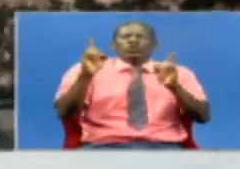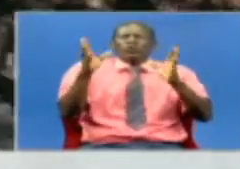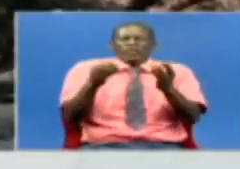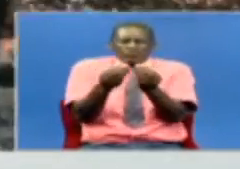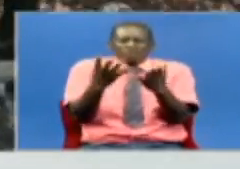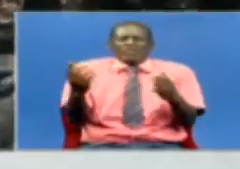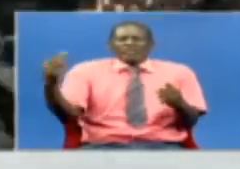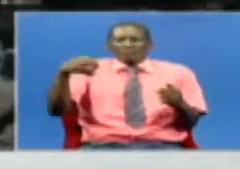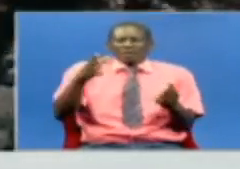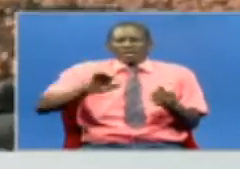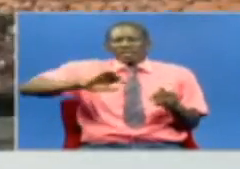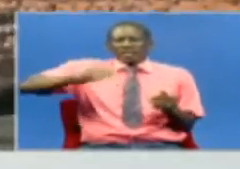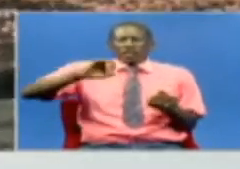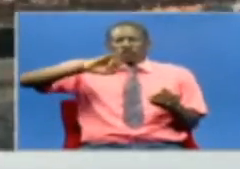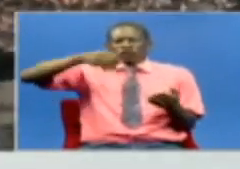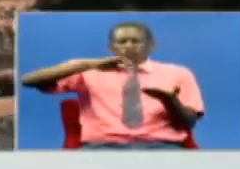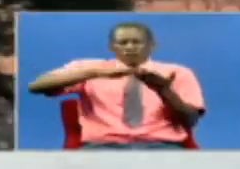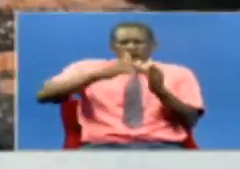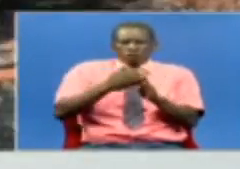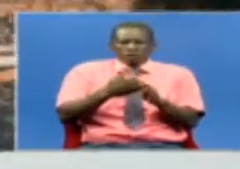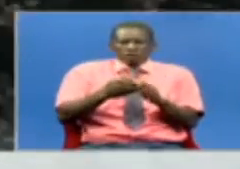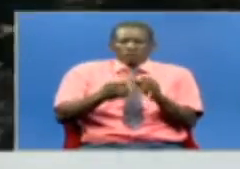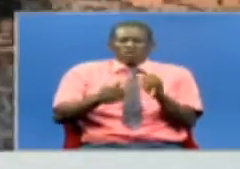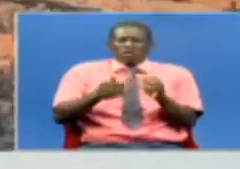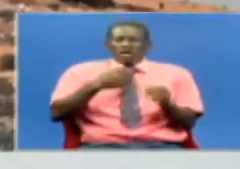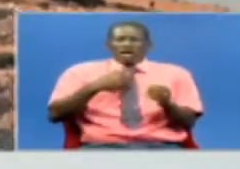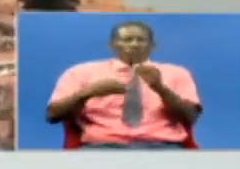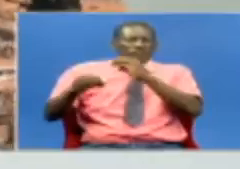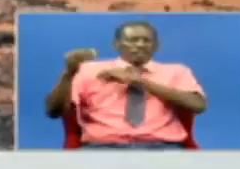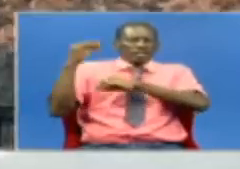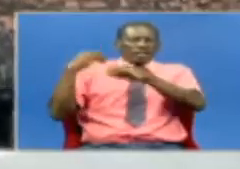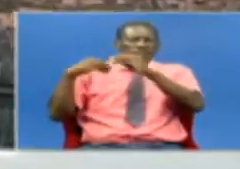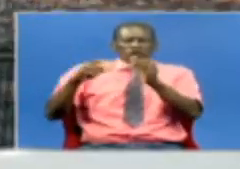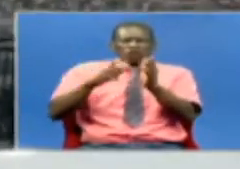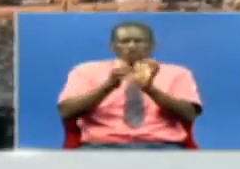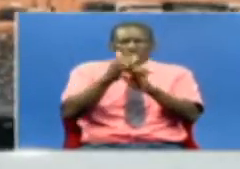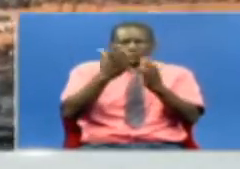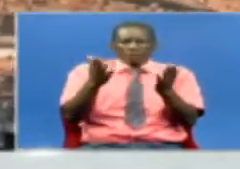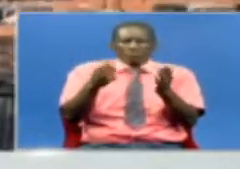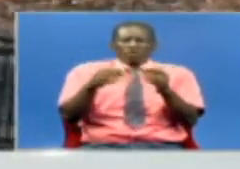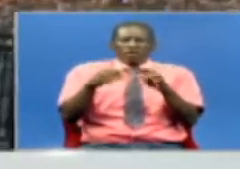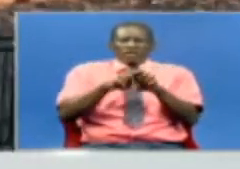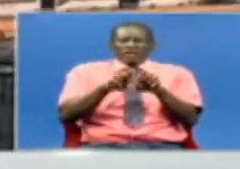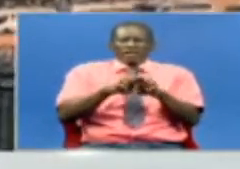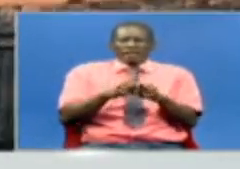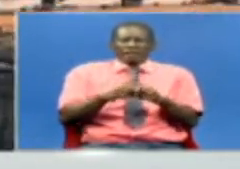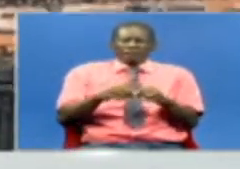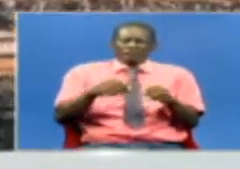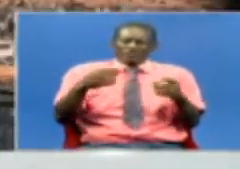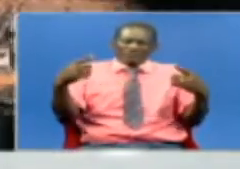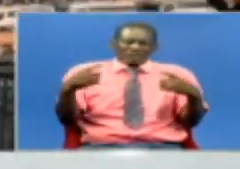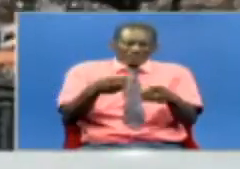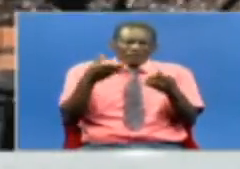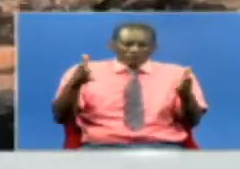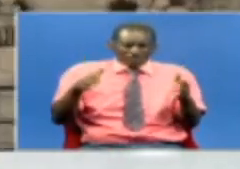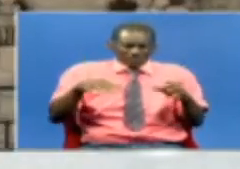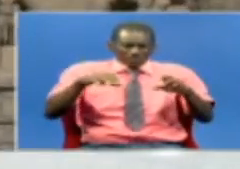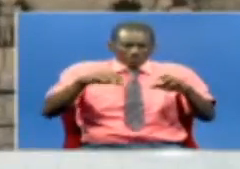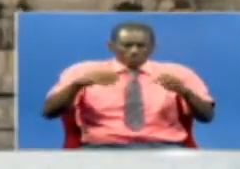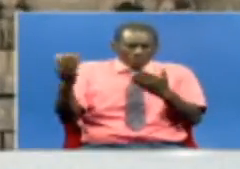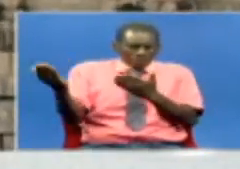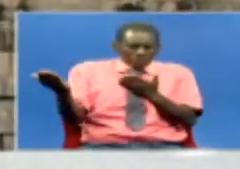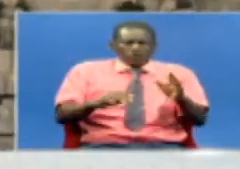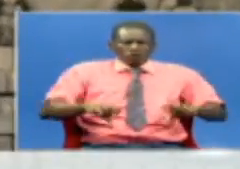The city of Jerusalem carries with it the history of the Bible, as archaeological discoveries bring to life